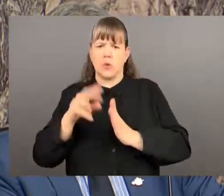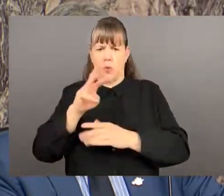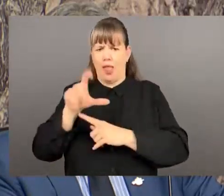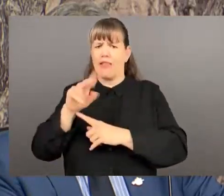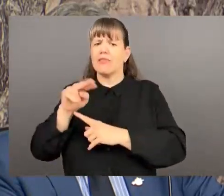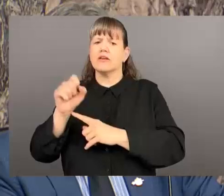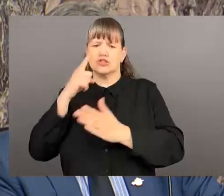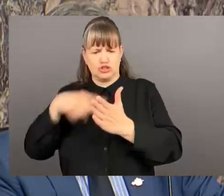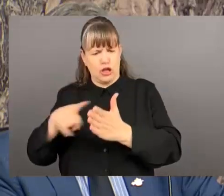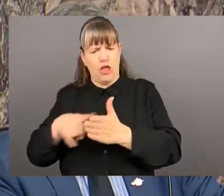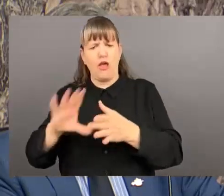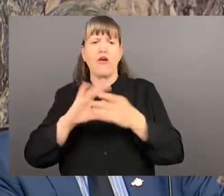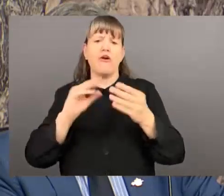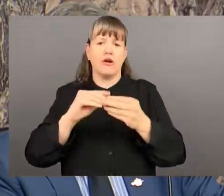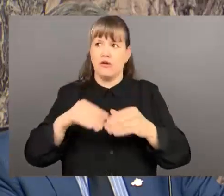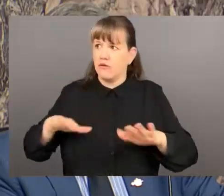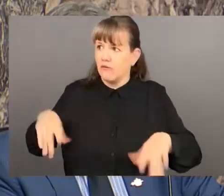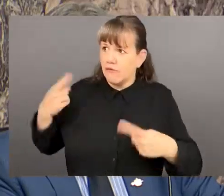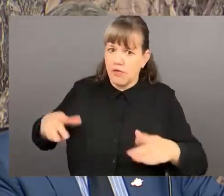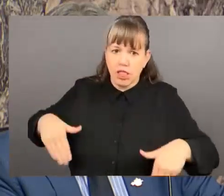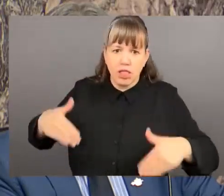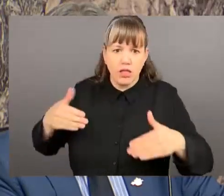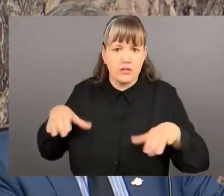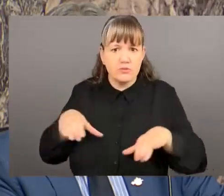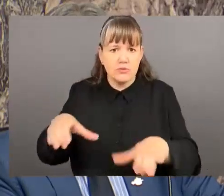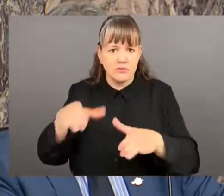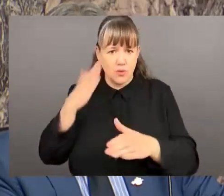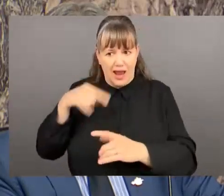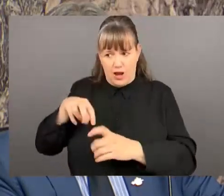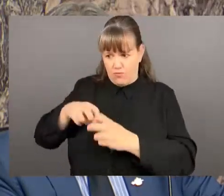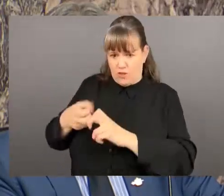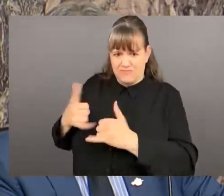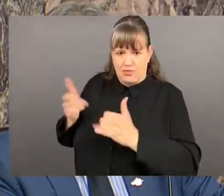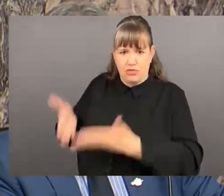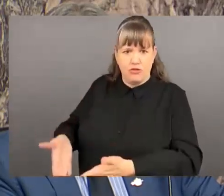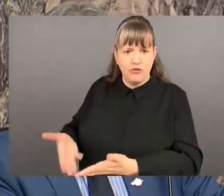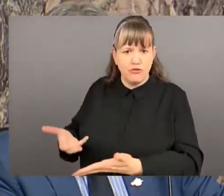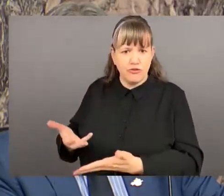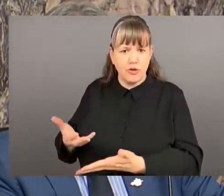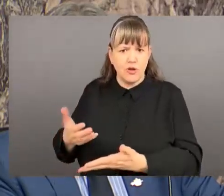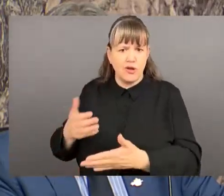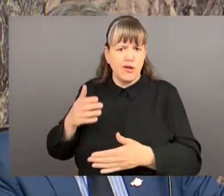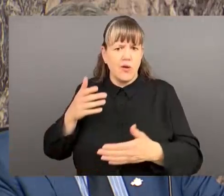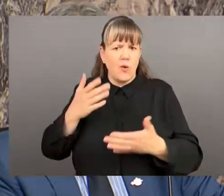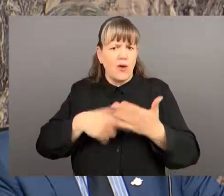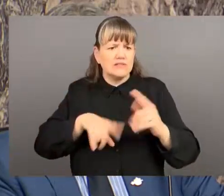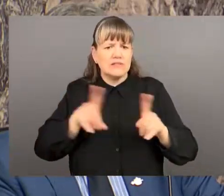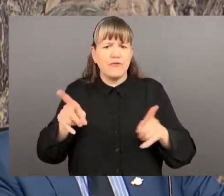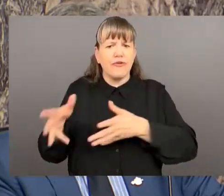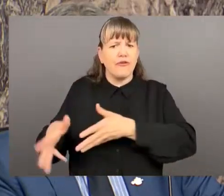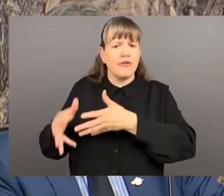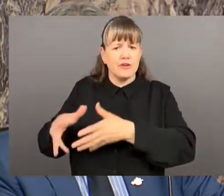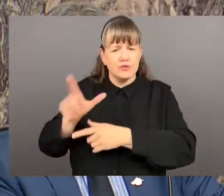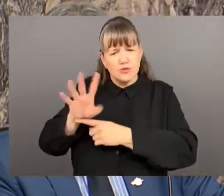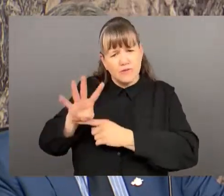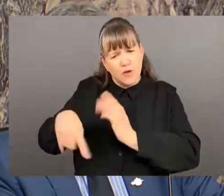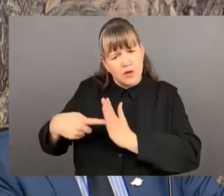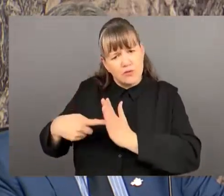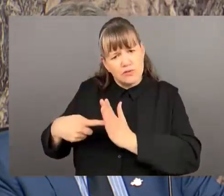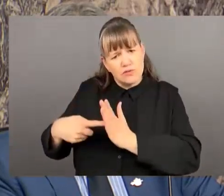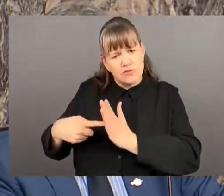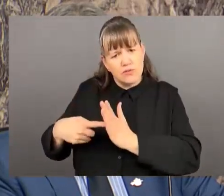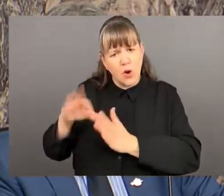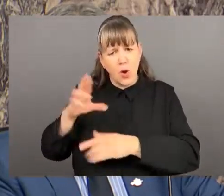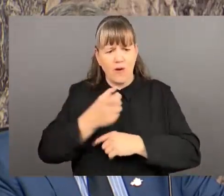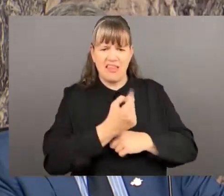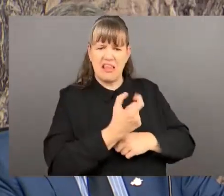root issue. What's the difference if somebody is laying dead in their room for 24 hours or 11 days? That person